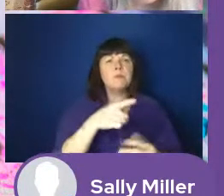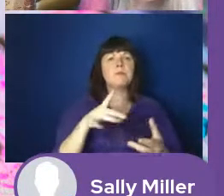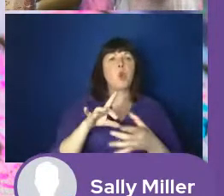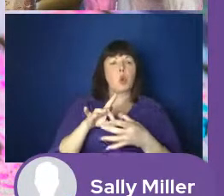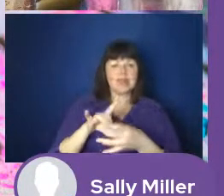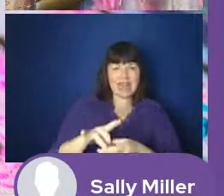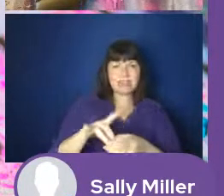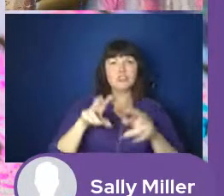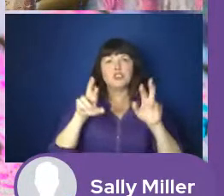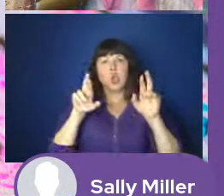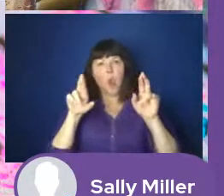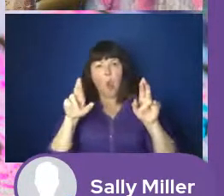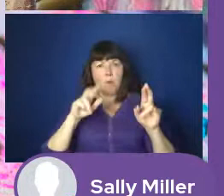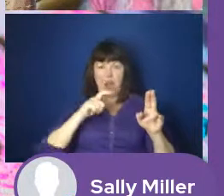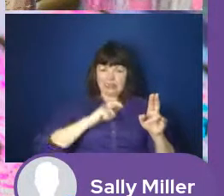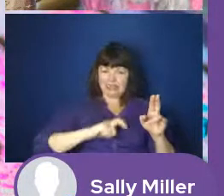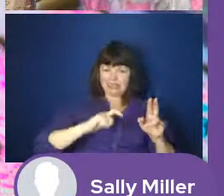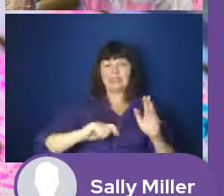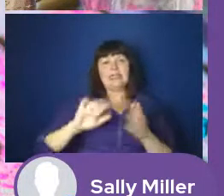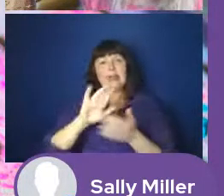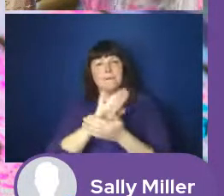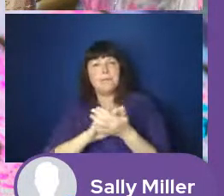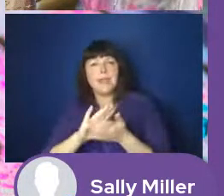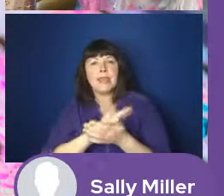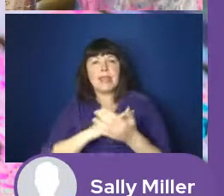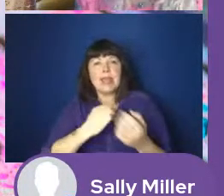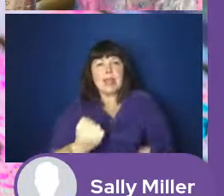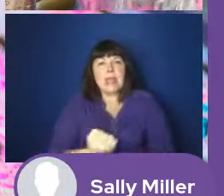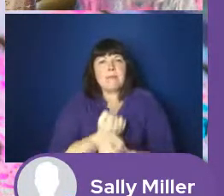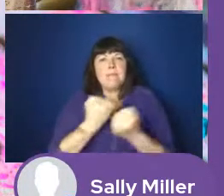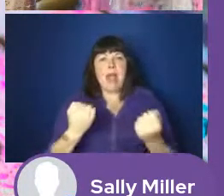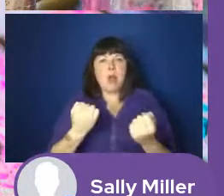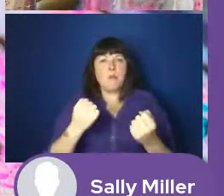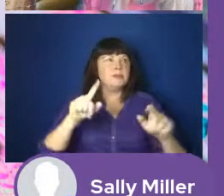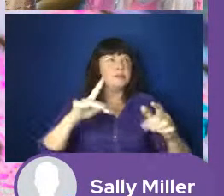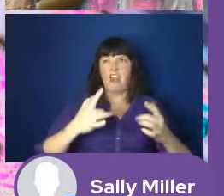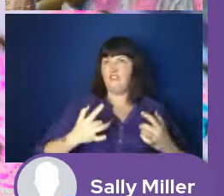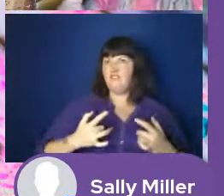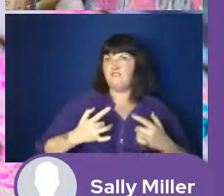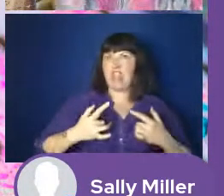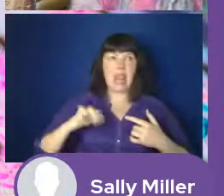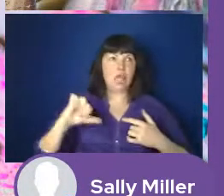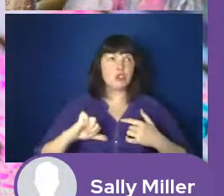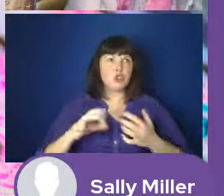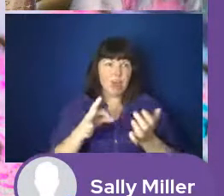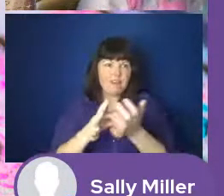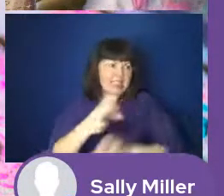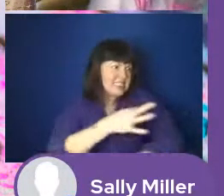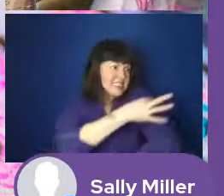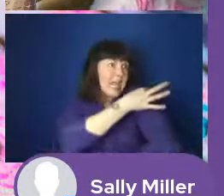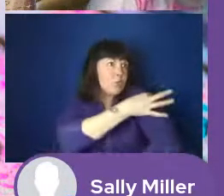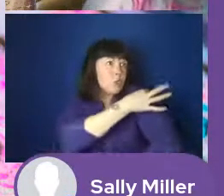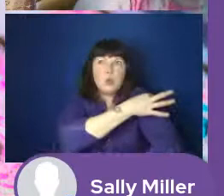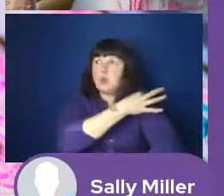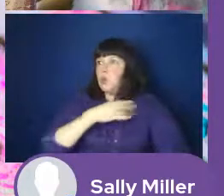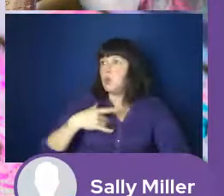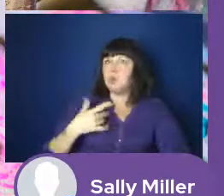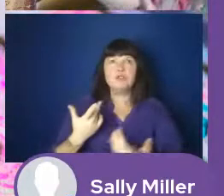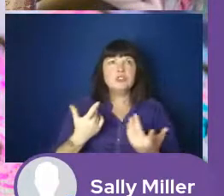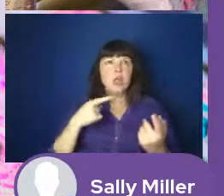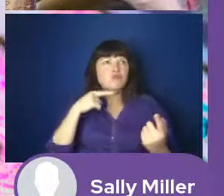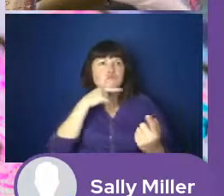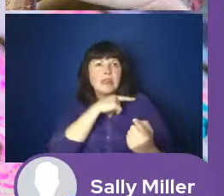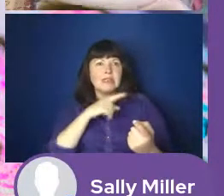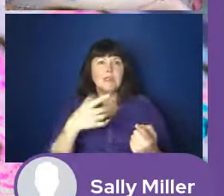drivers of mental health recovery. Yes. I feel like I should get that tattooed on me or something. I have a bit of a habit of doing random things. Like I've got a